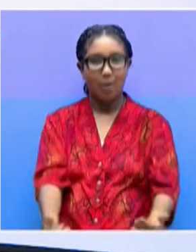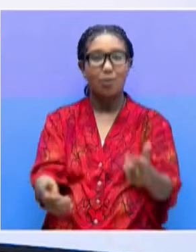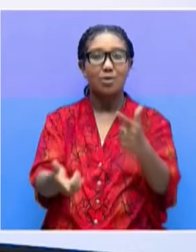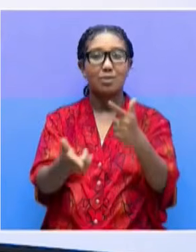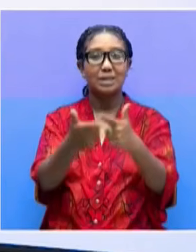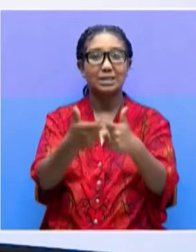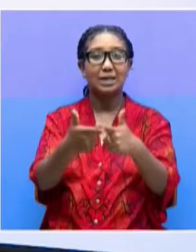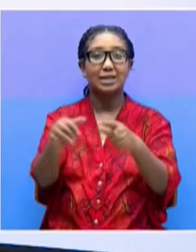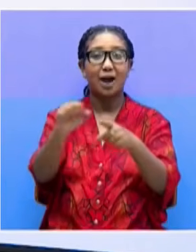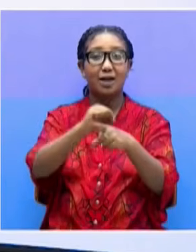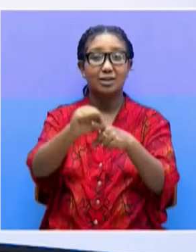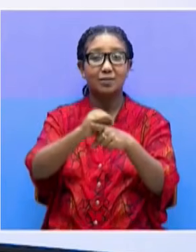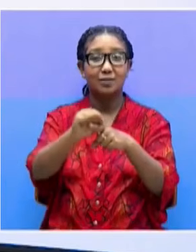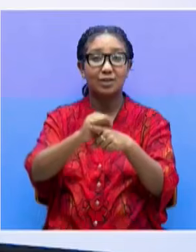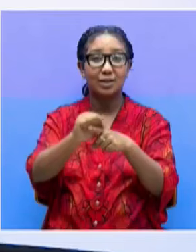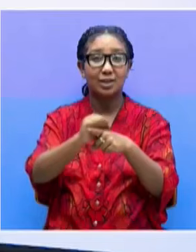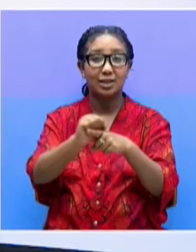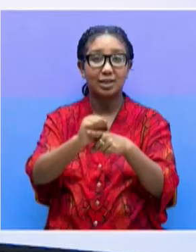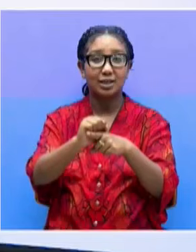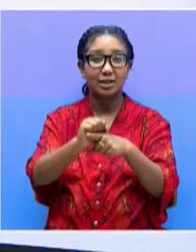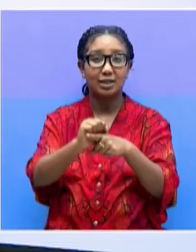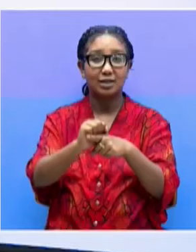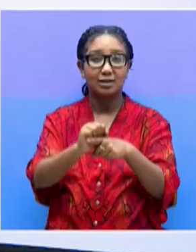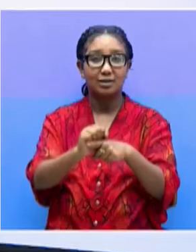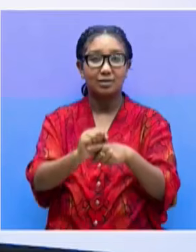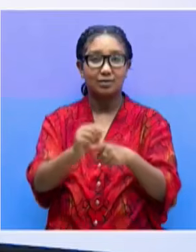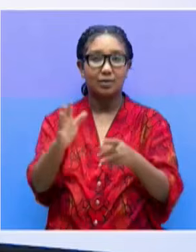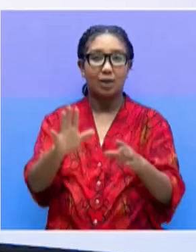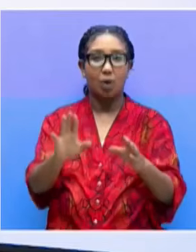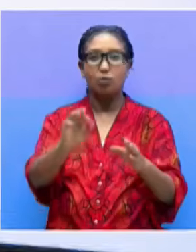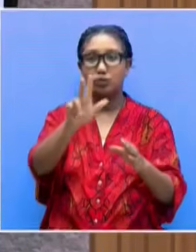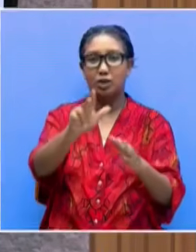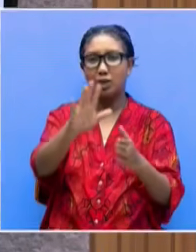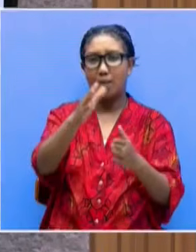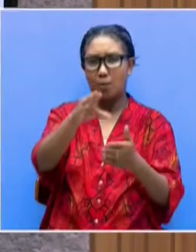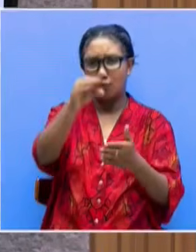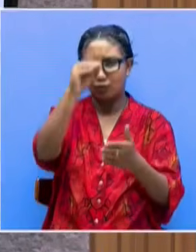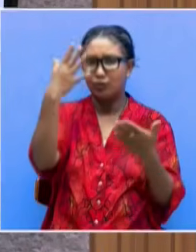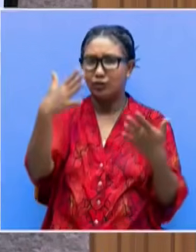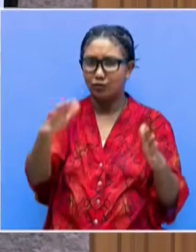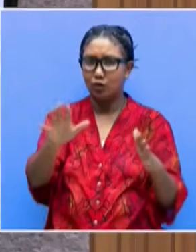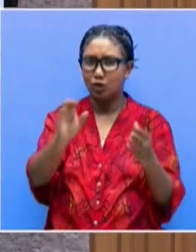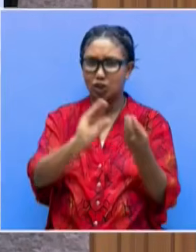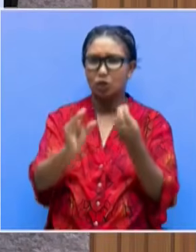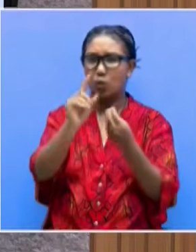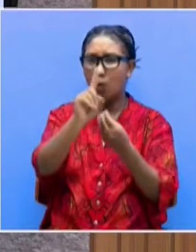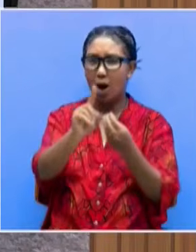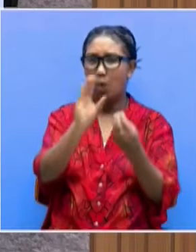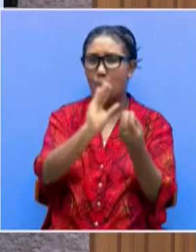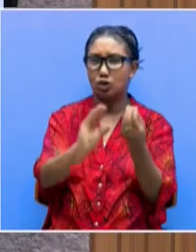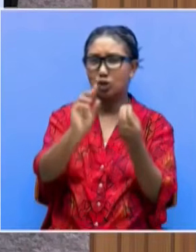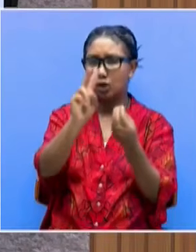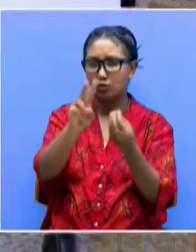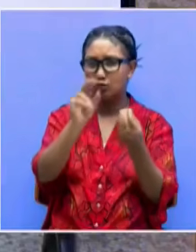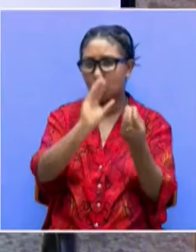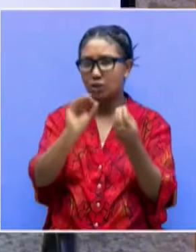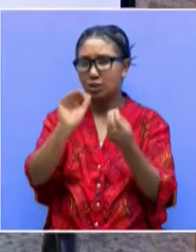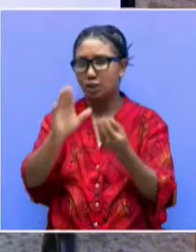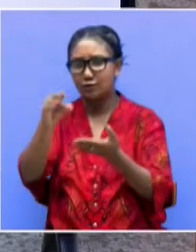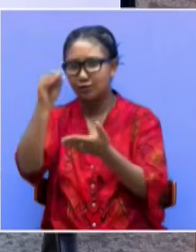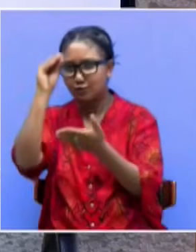second activity, so far we have seen the 3 types of conditionals. Conditional sentence type